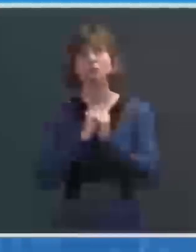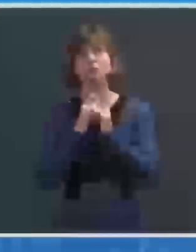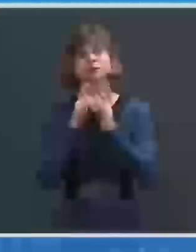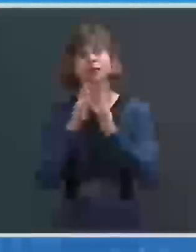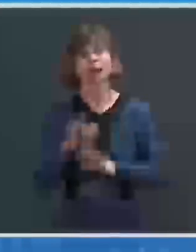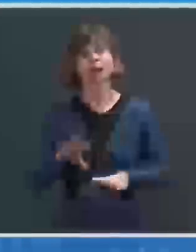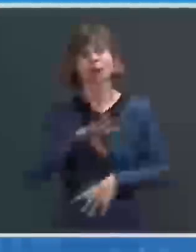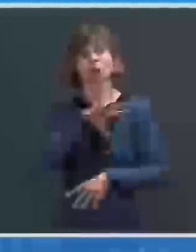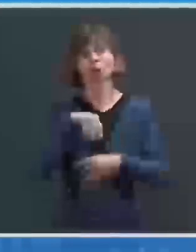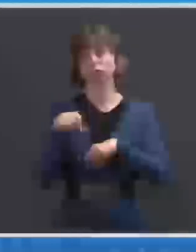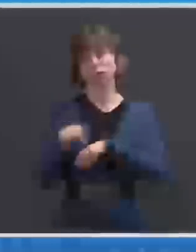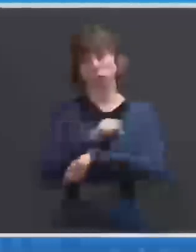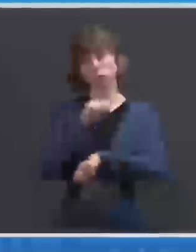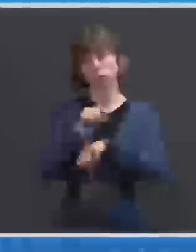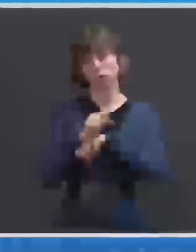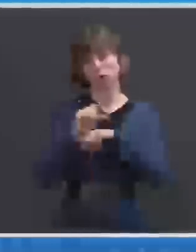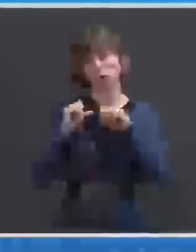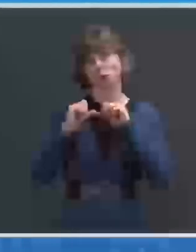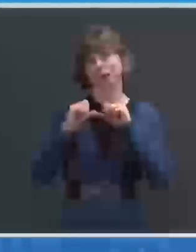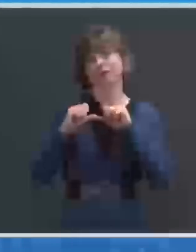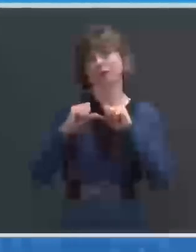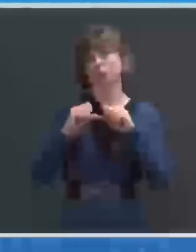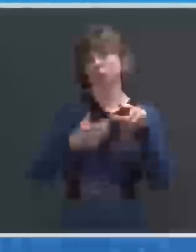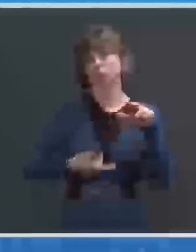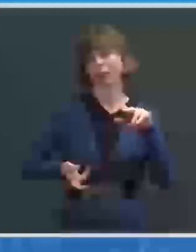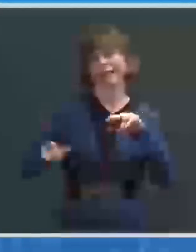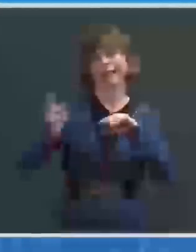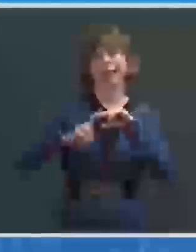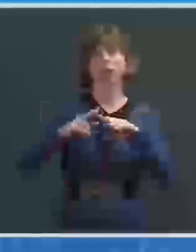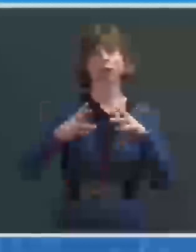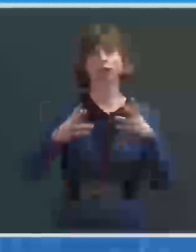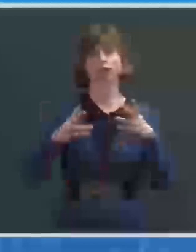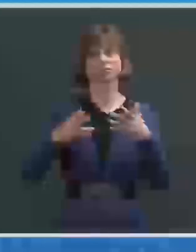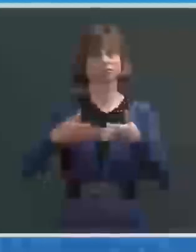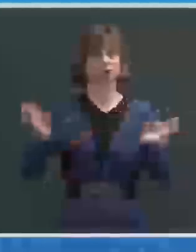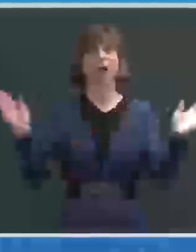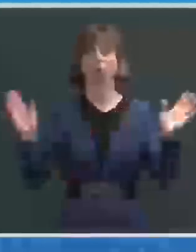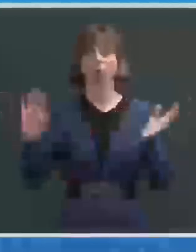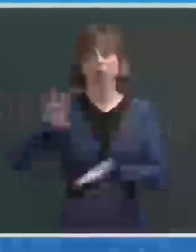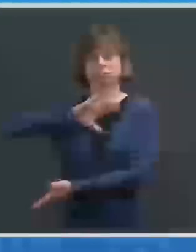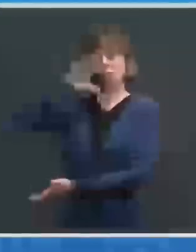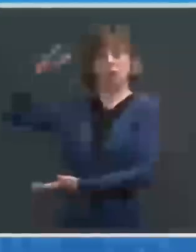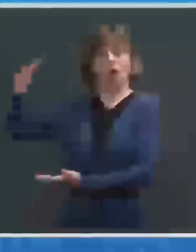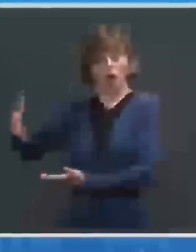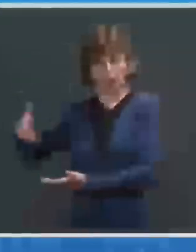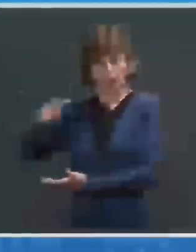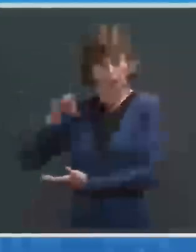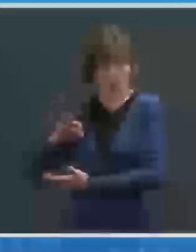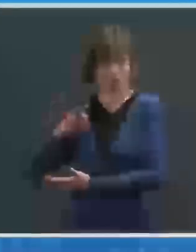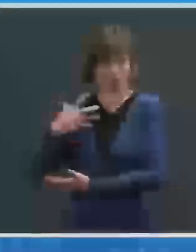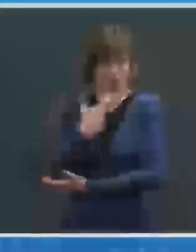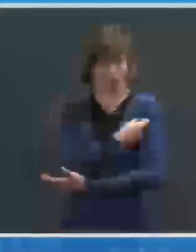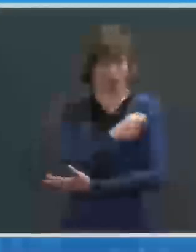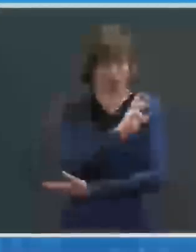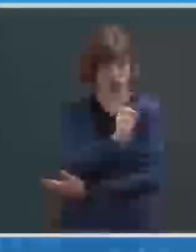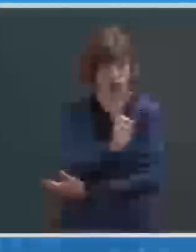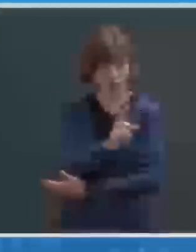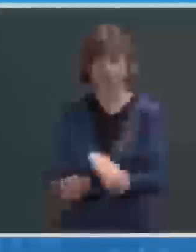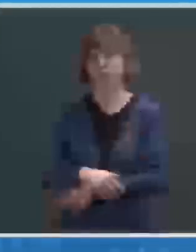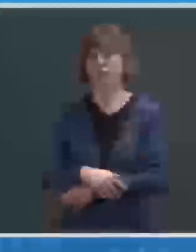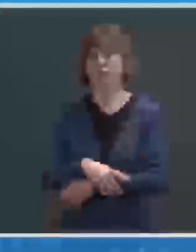ensuring that we continue to increase overall vaccine supply, increase the number of